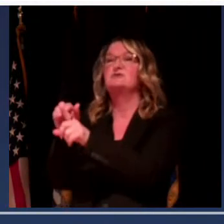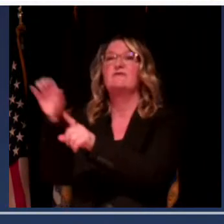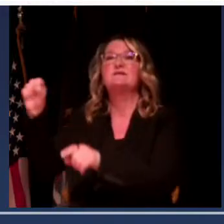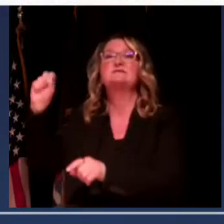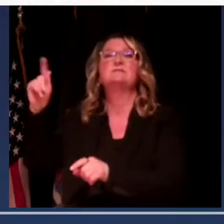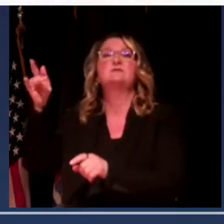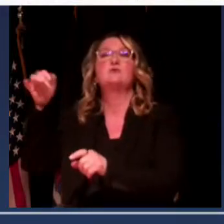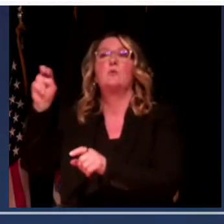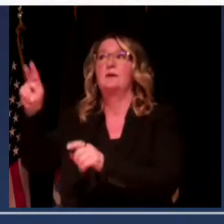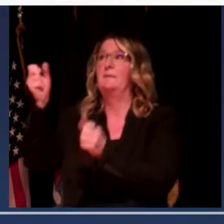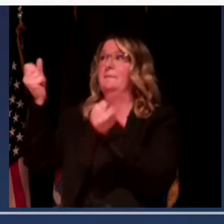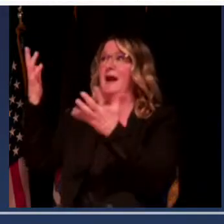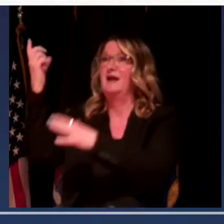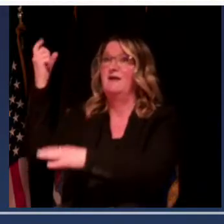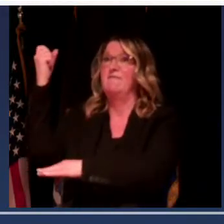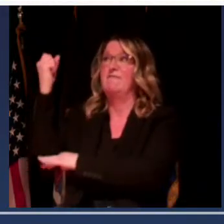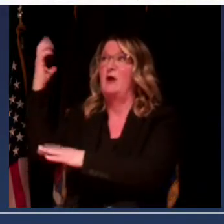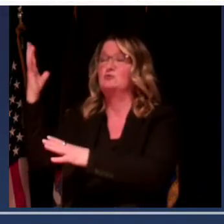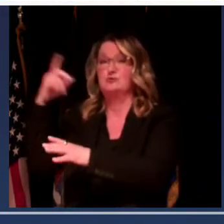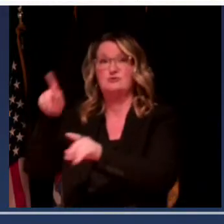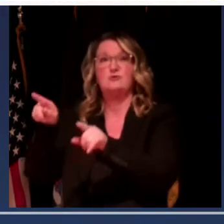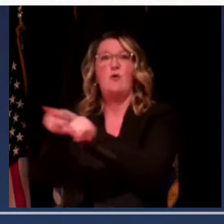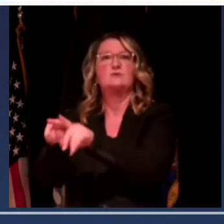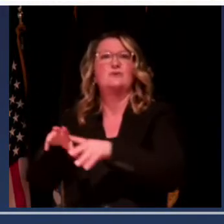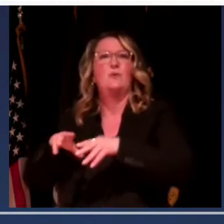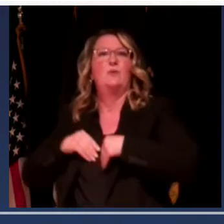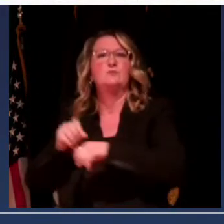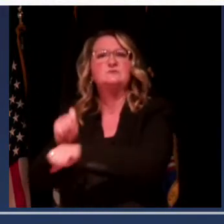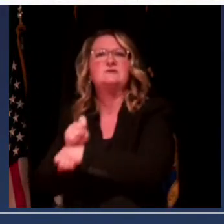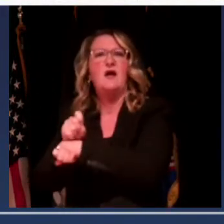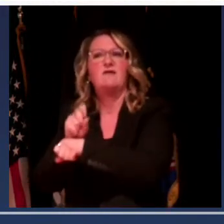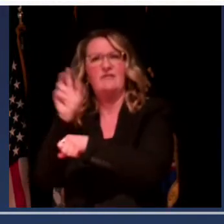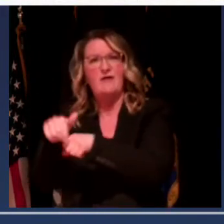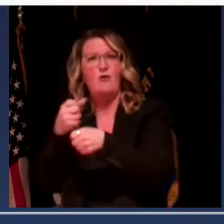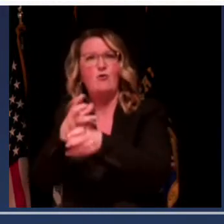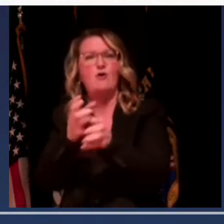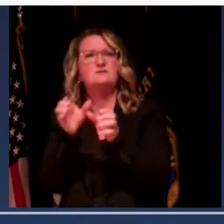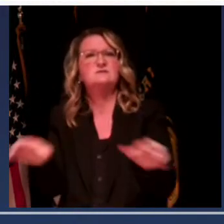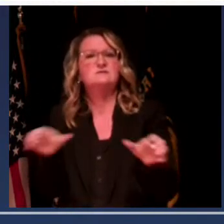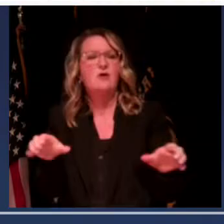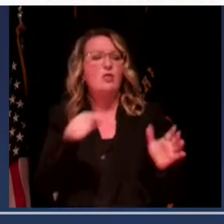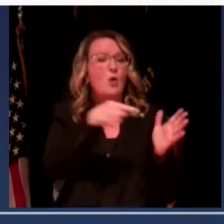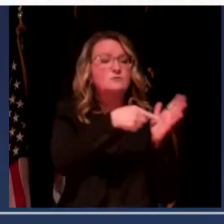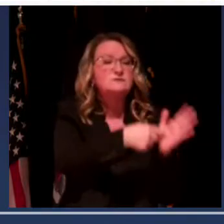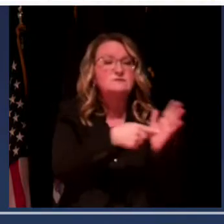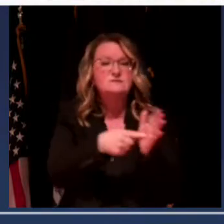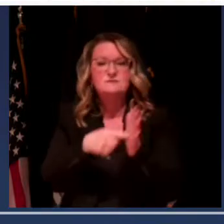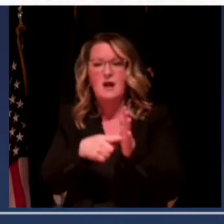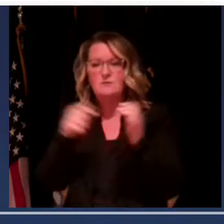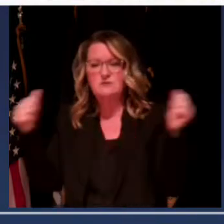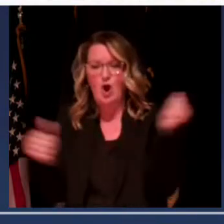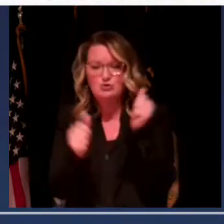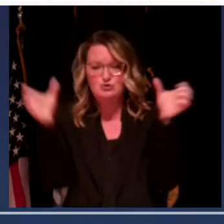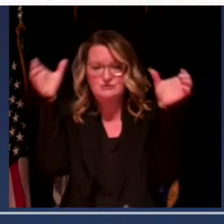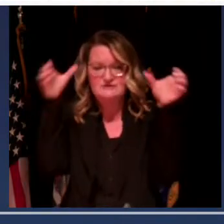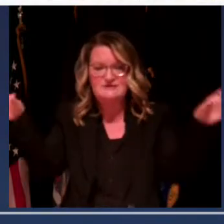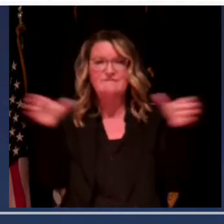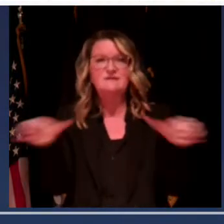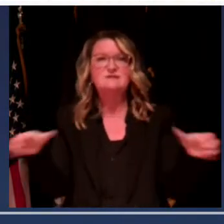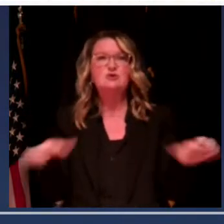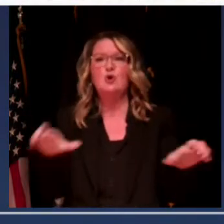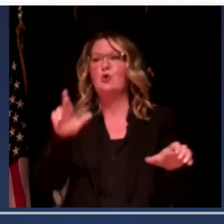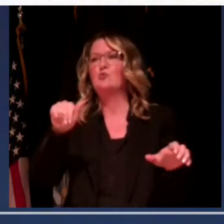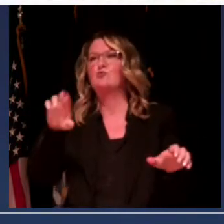of our founders were also slave owners divisive? If all of these examples fall under the banner of divisive